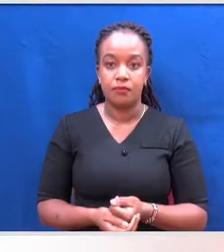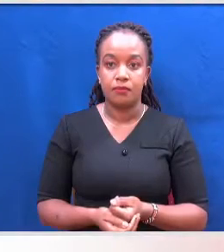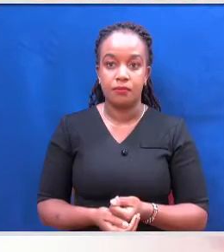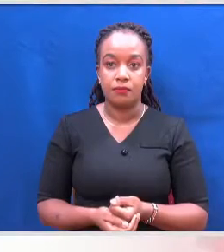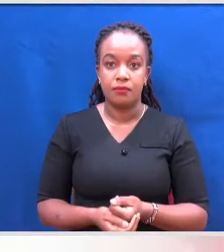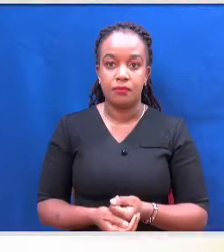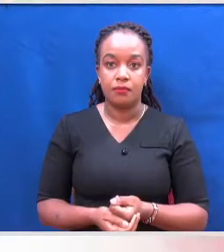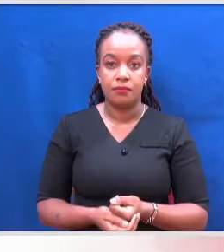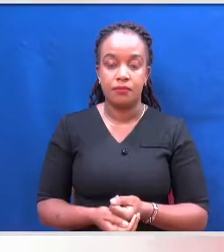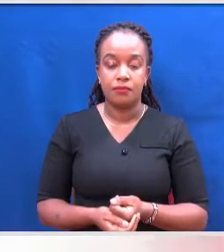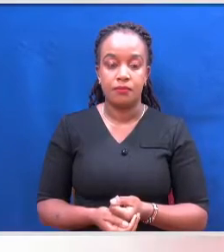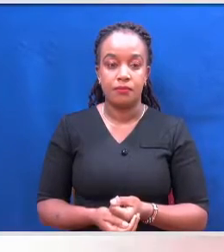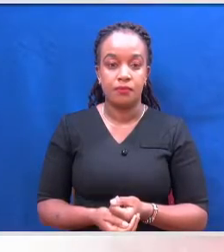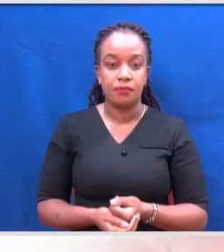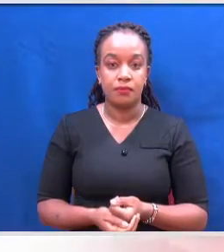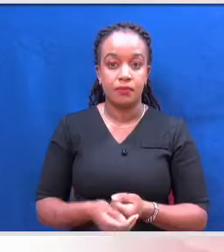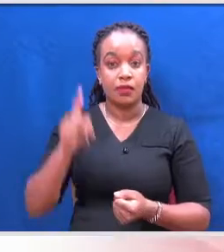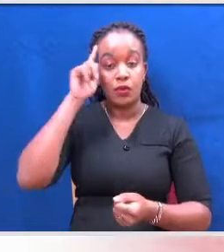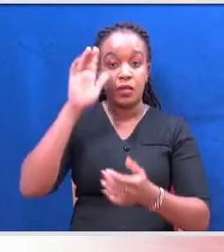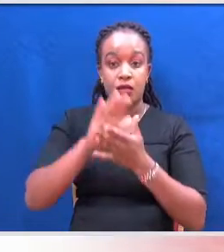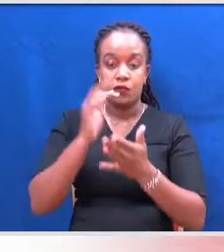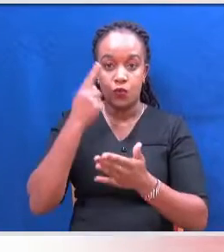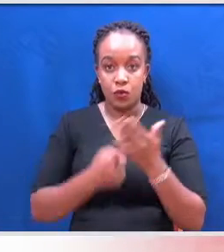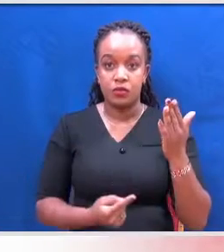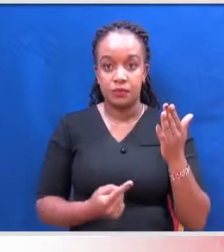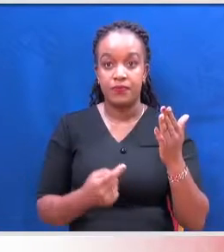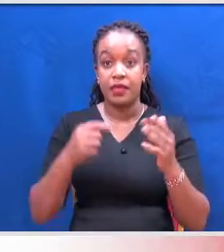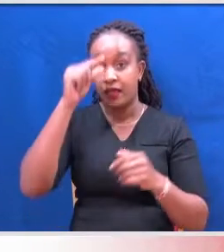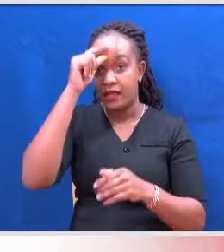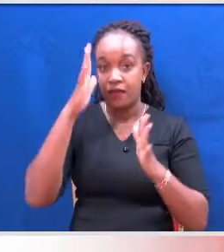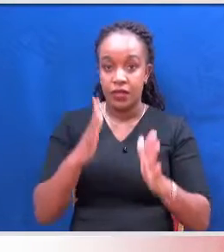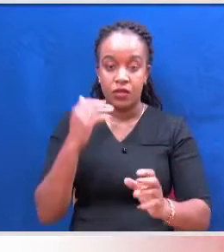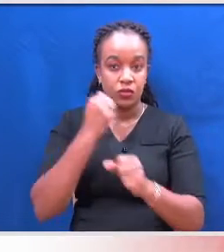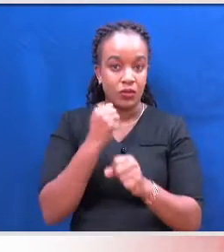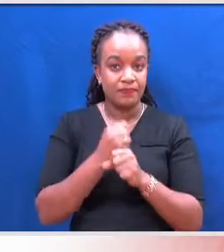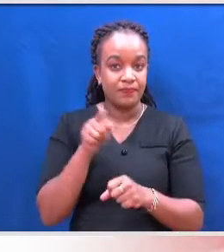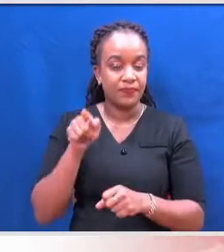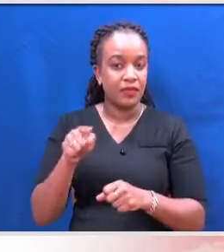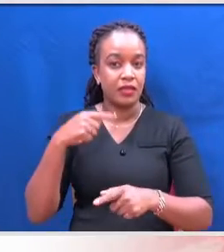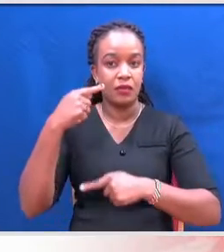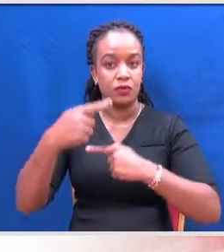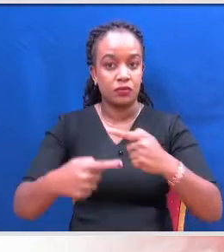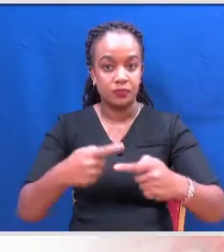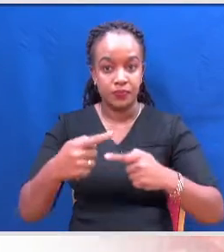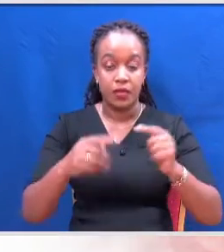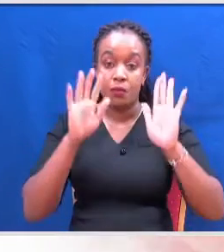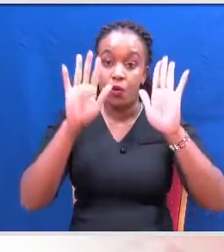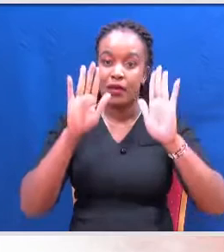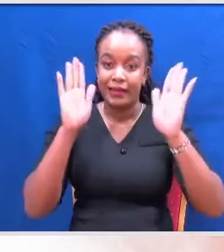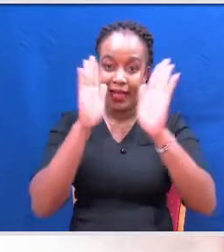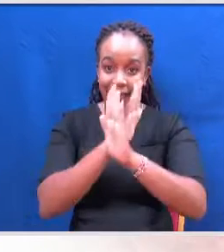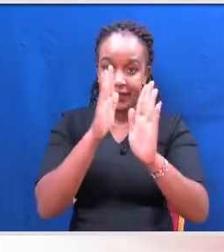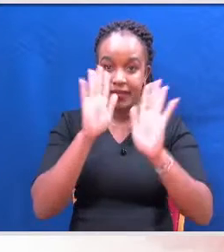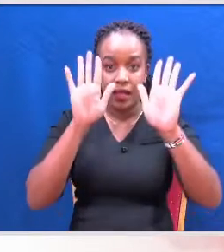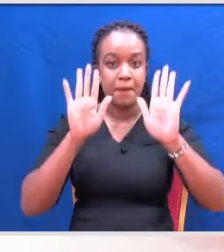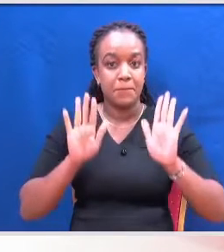Okay, we believe that the governor's doing this is in concealing important information in the